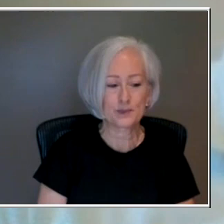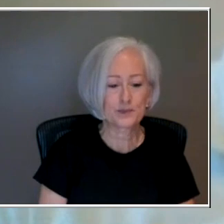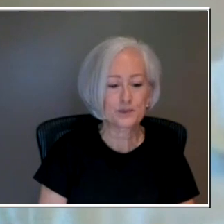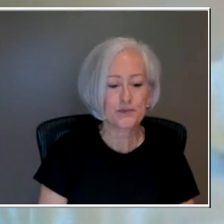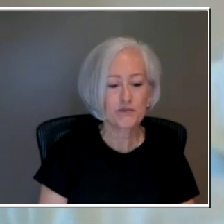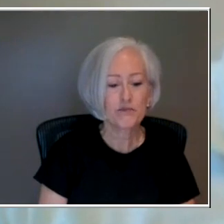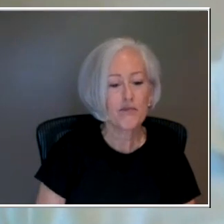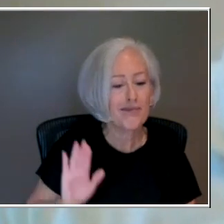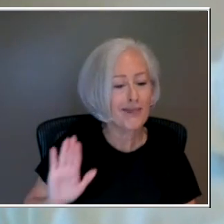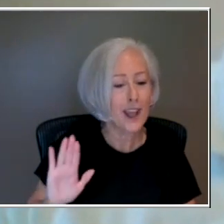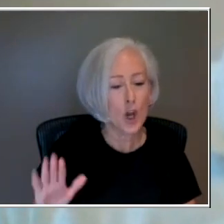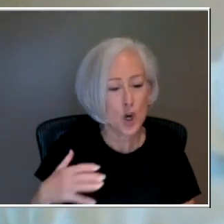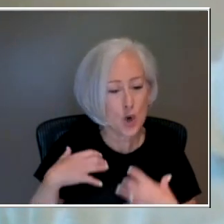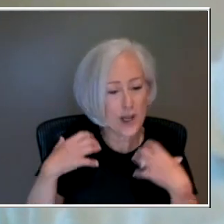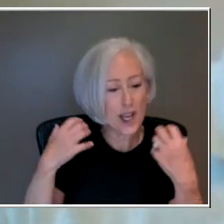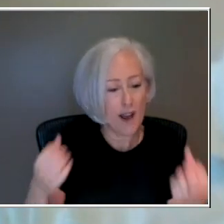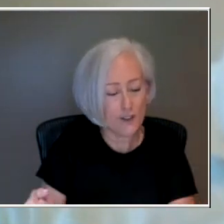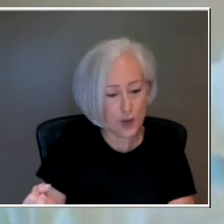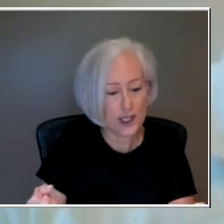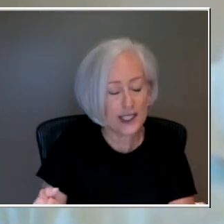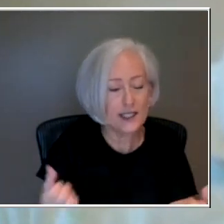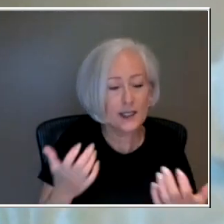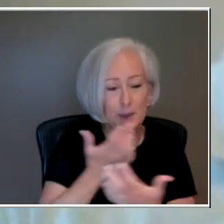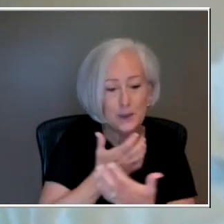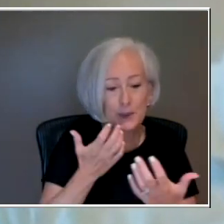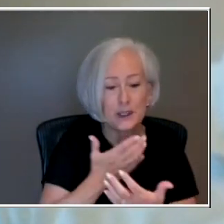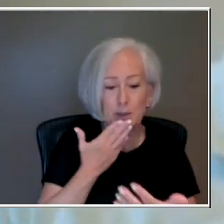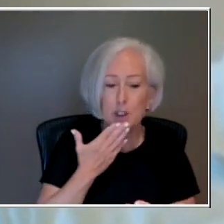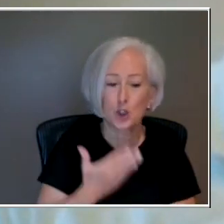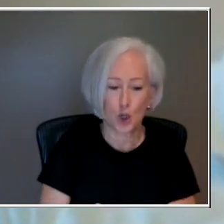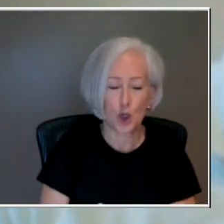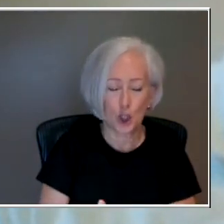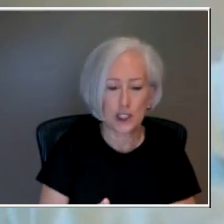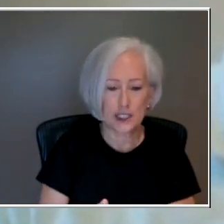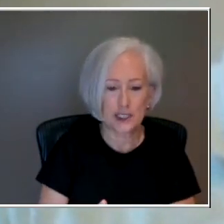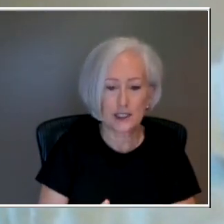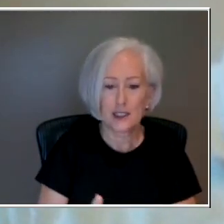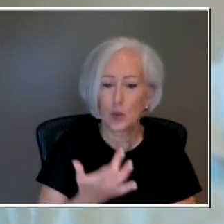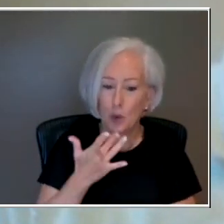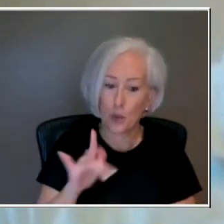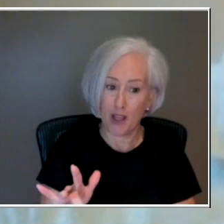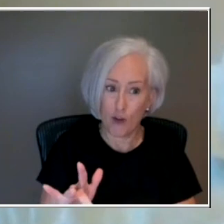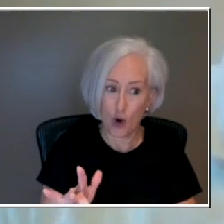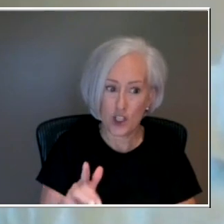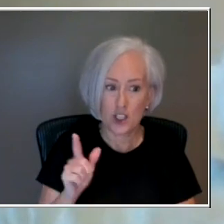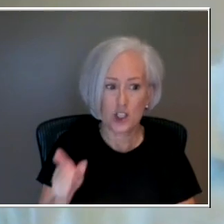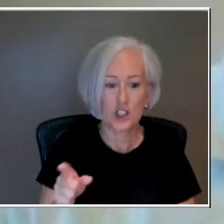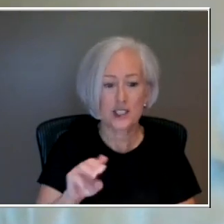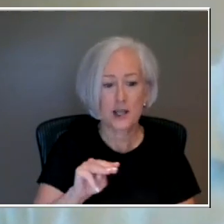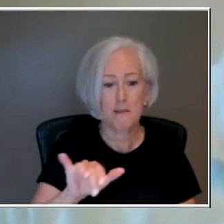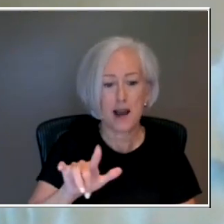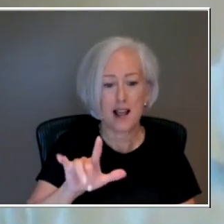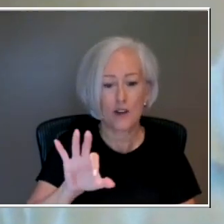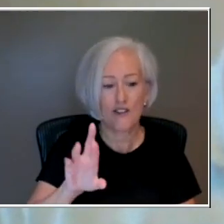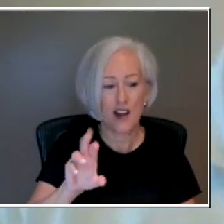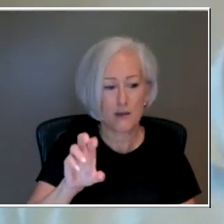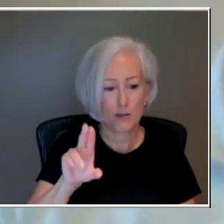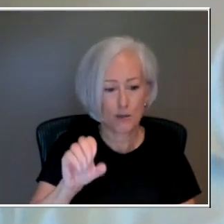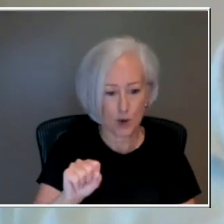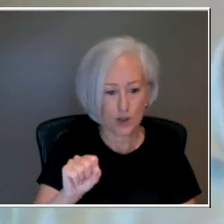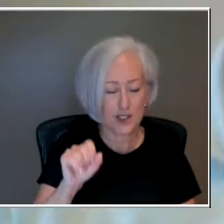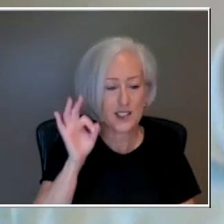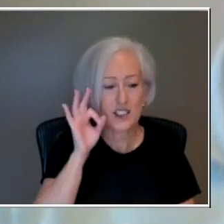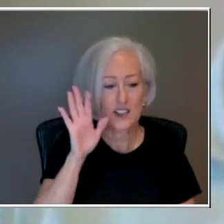Her recovery was really good. We were fortunate. She's on a myelofibrosis Facebook